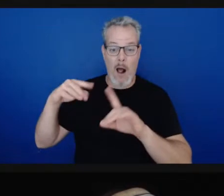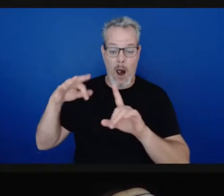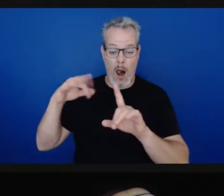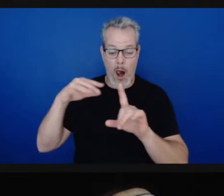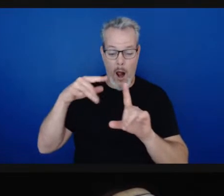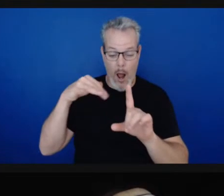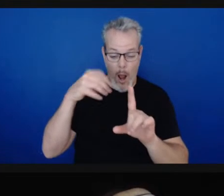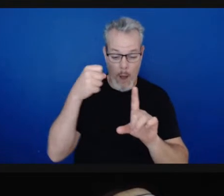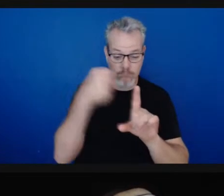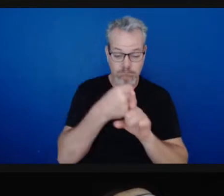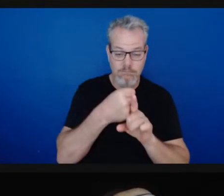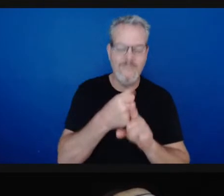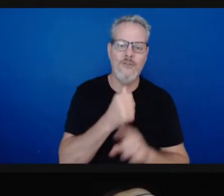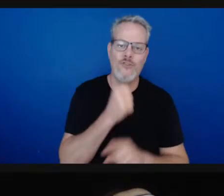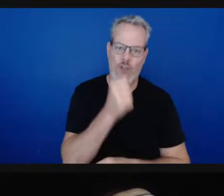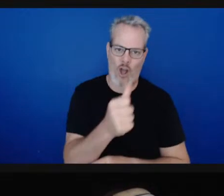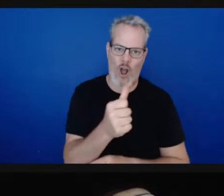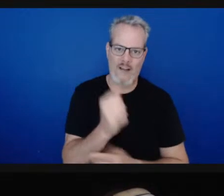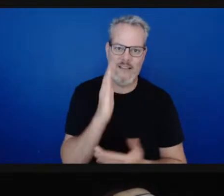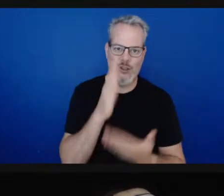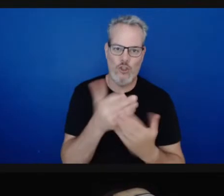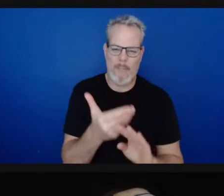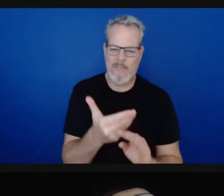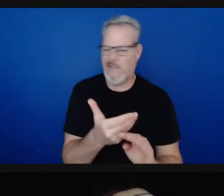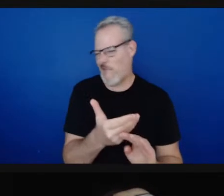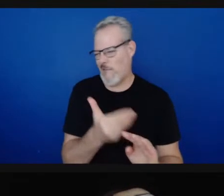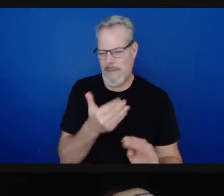marketplace. Stopped just short.